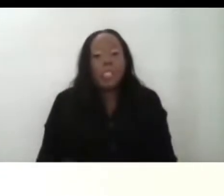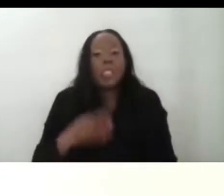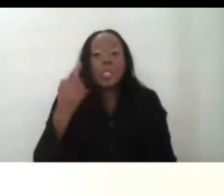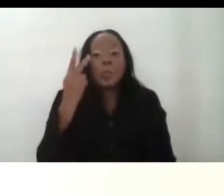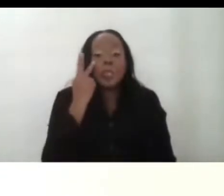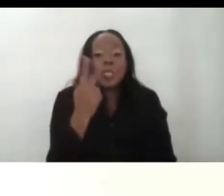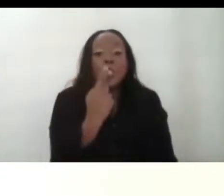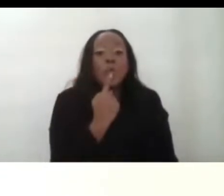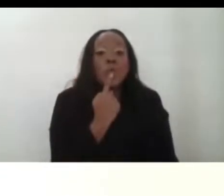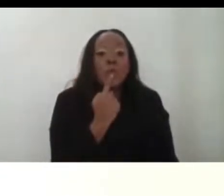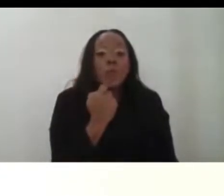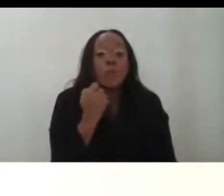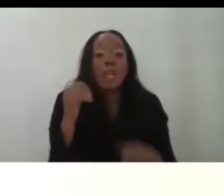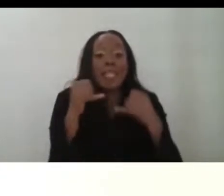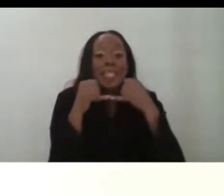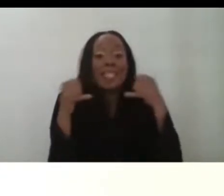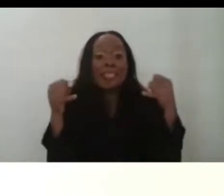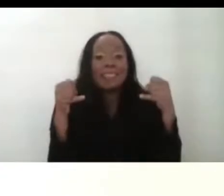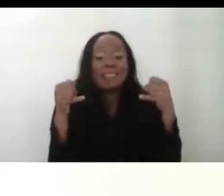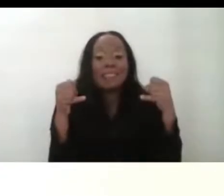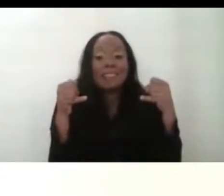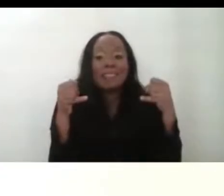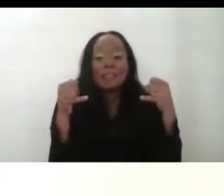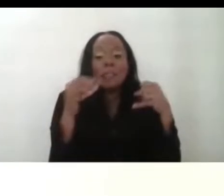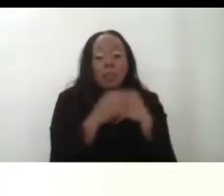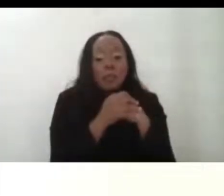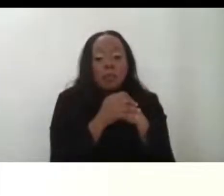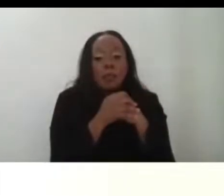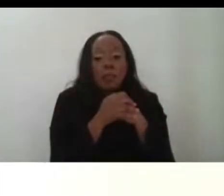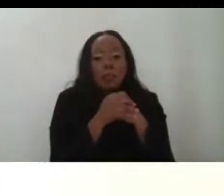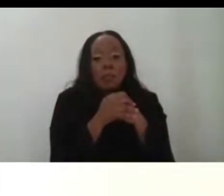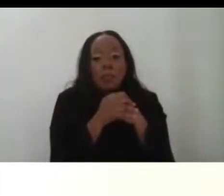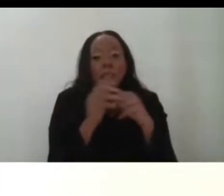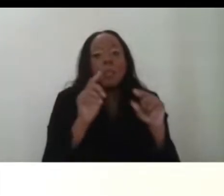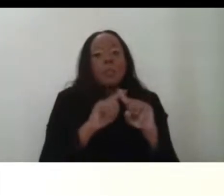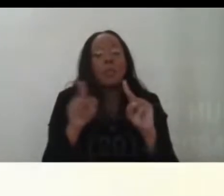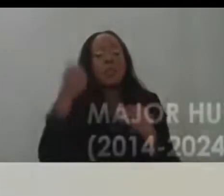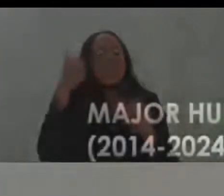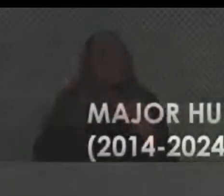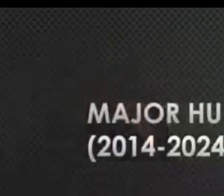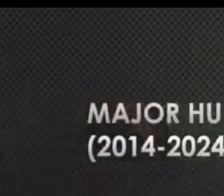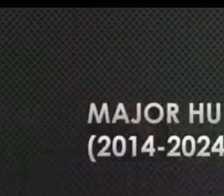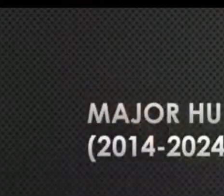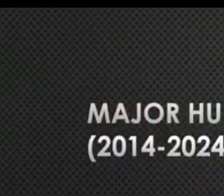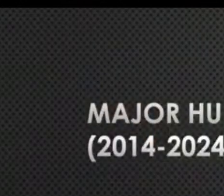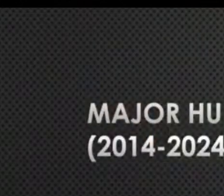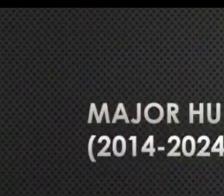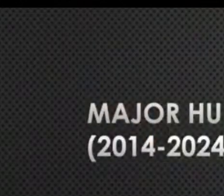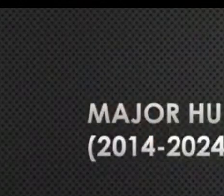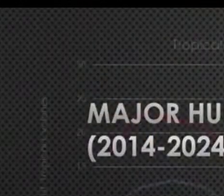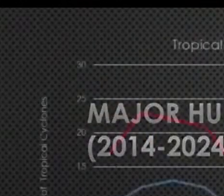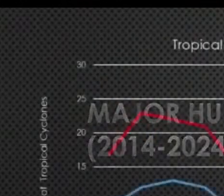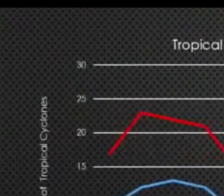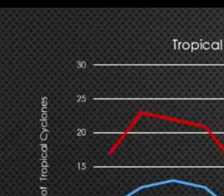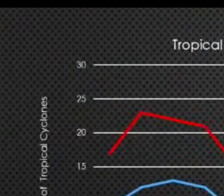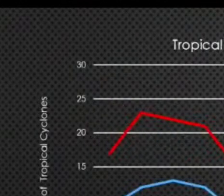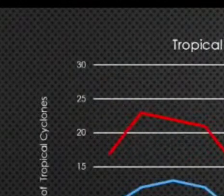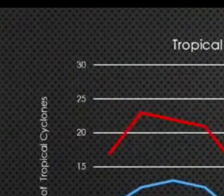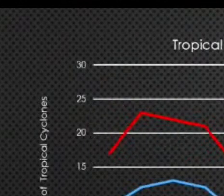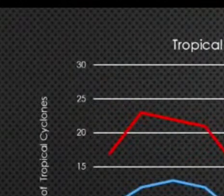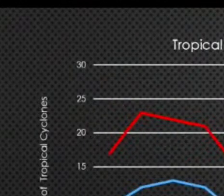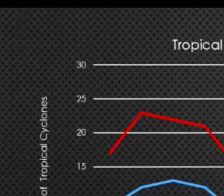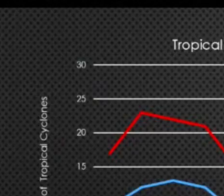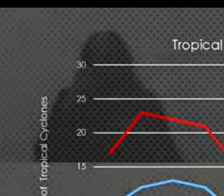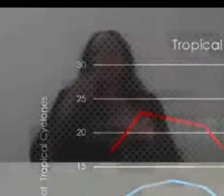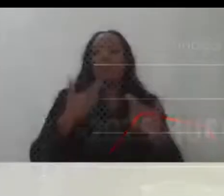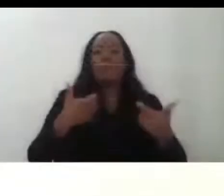pretty good the forecast is. That's actually what I've observed. Apart from 2020, which was an incredible year, I can tell you, it's been